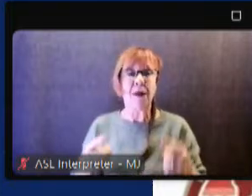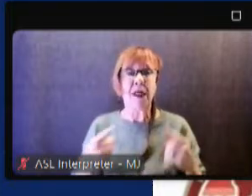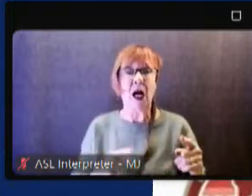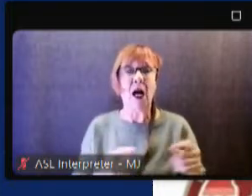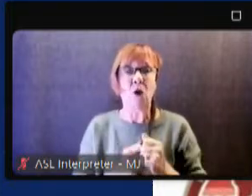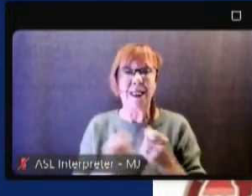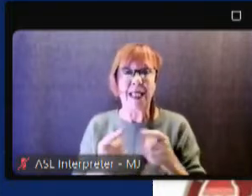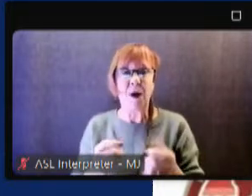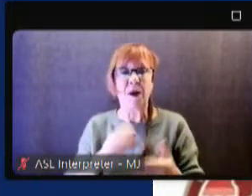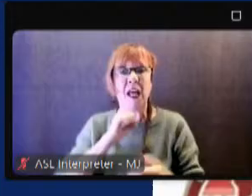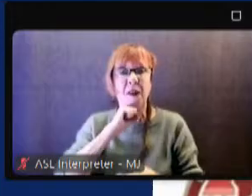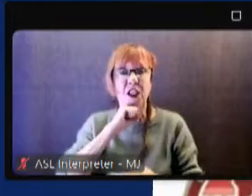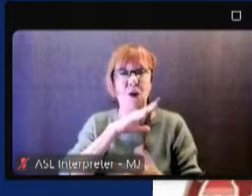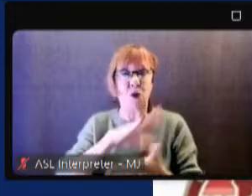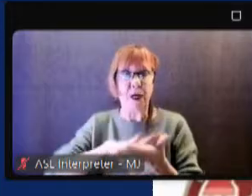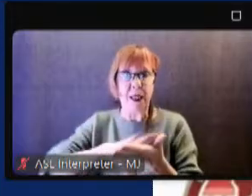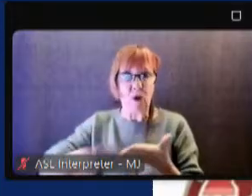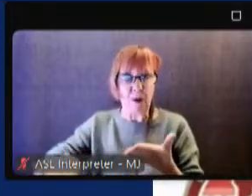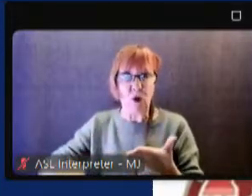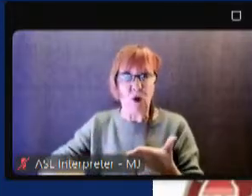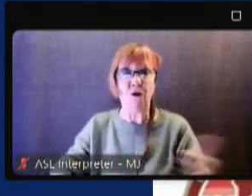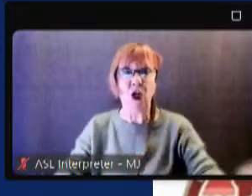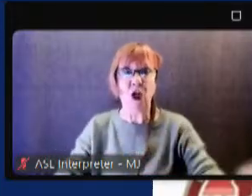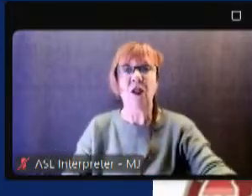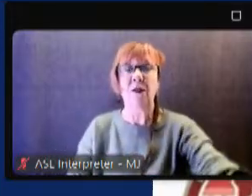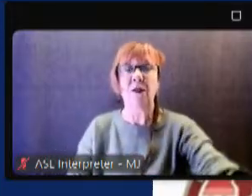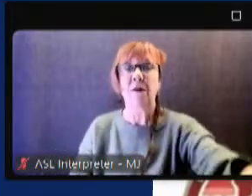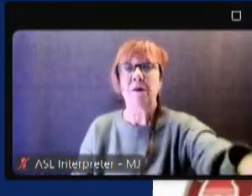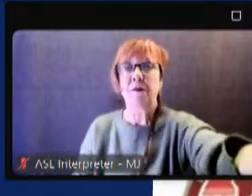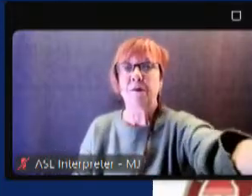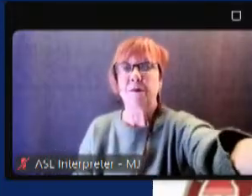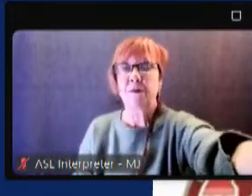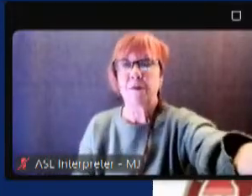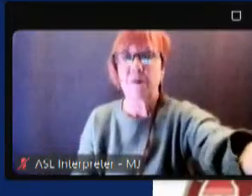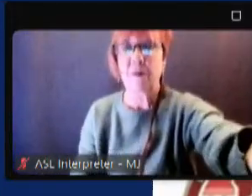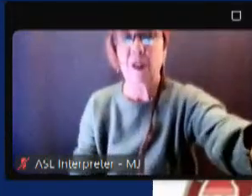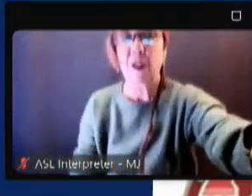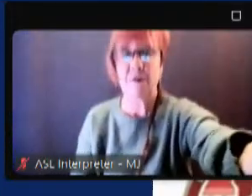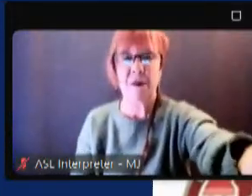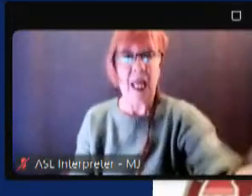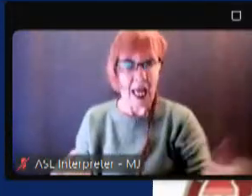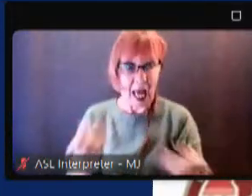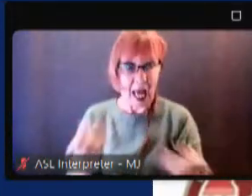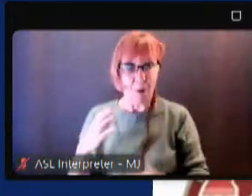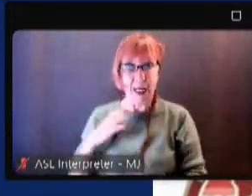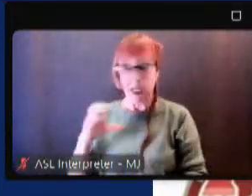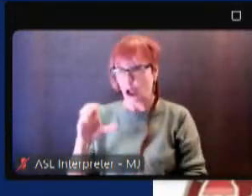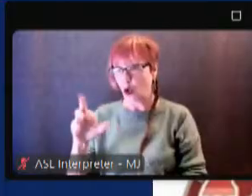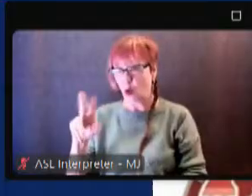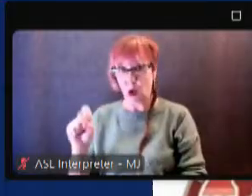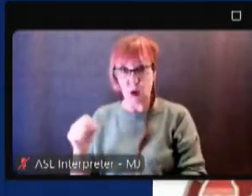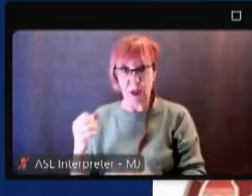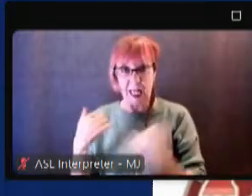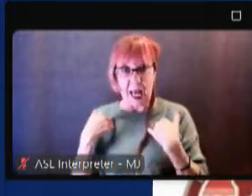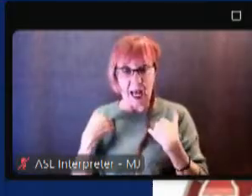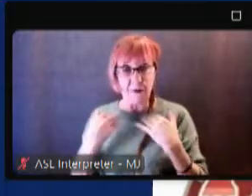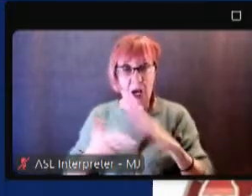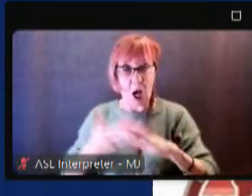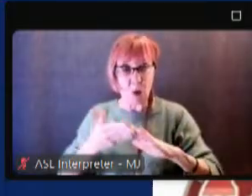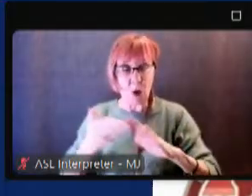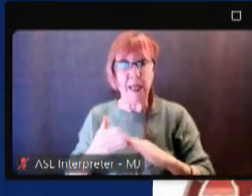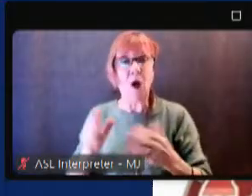debris removal and essentially how many crews we have operating. So for awareness, right now, we